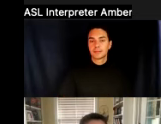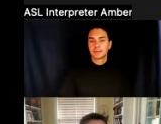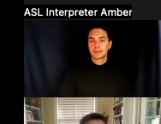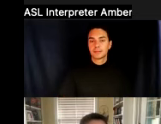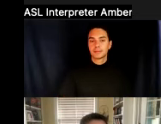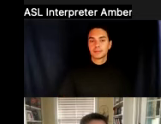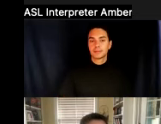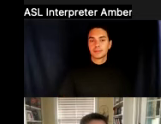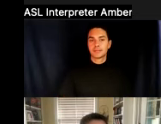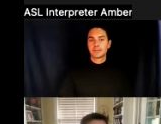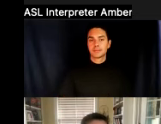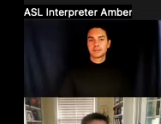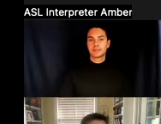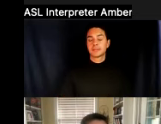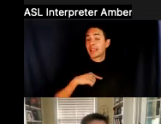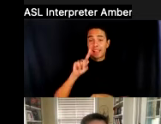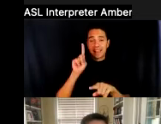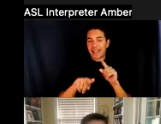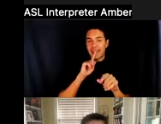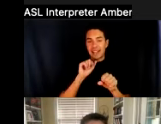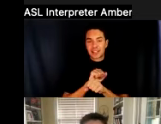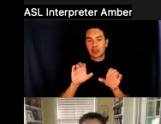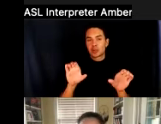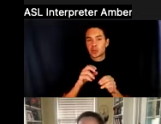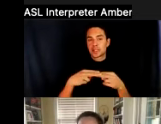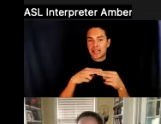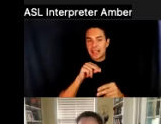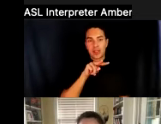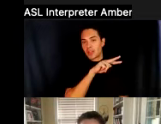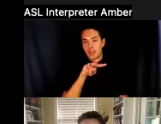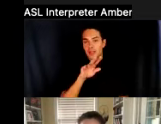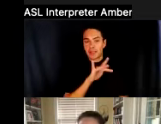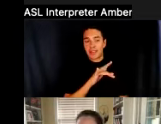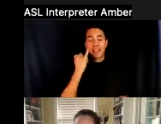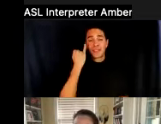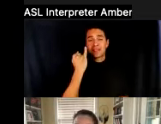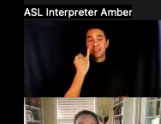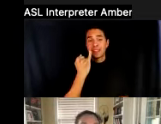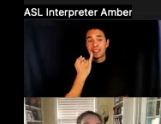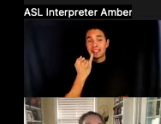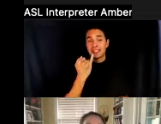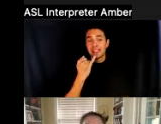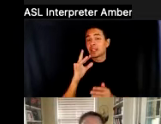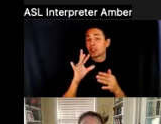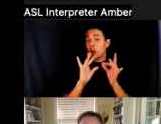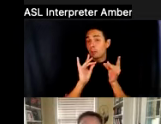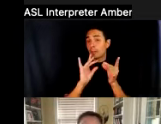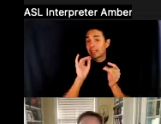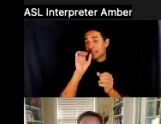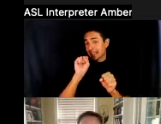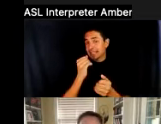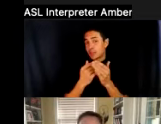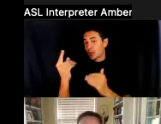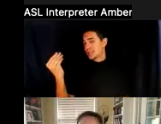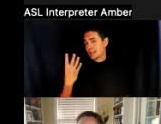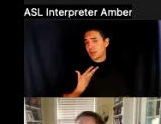I can't actually do the slides and look at the comments. So if there is comments, can somebody just let me